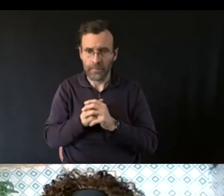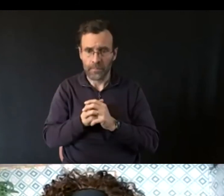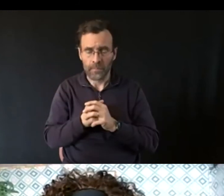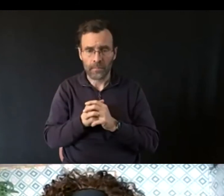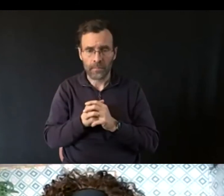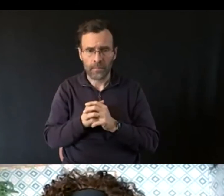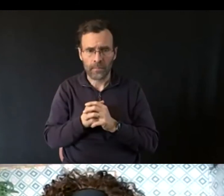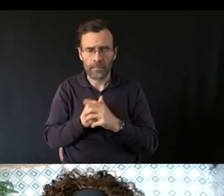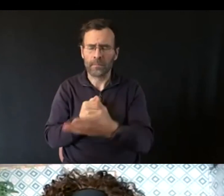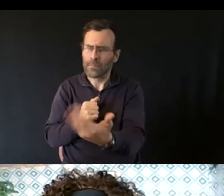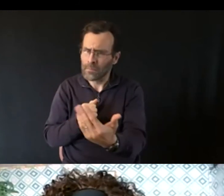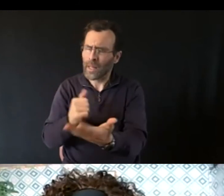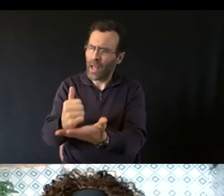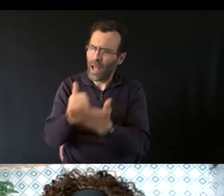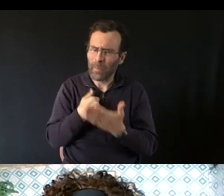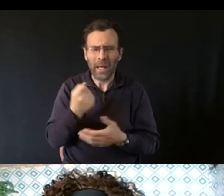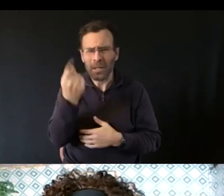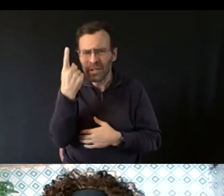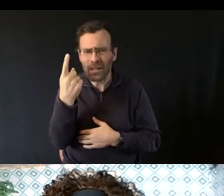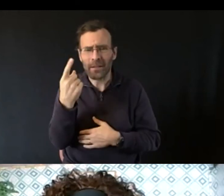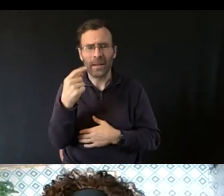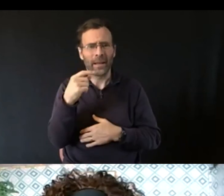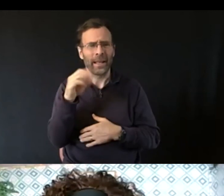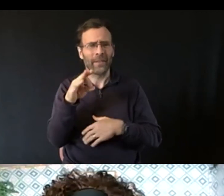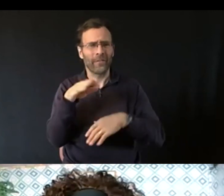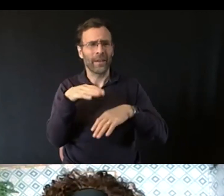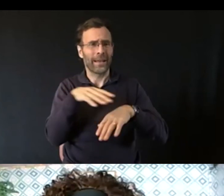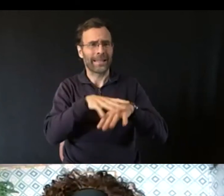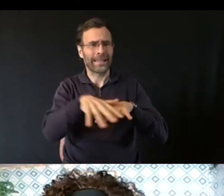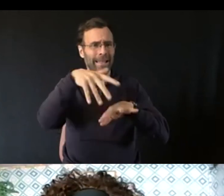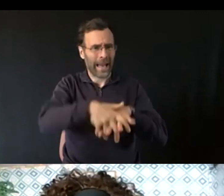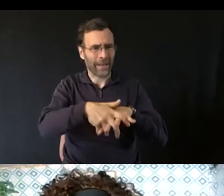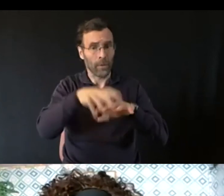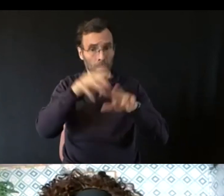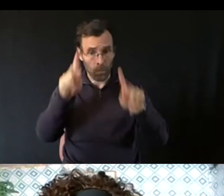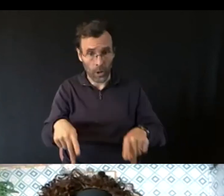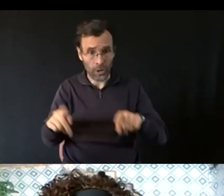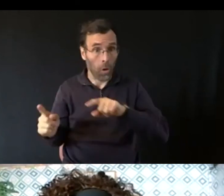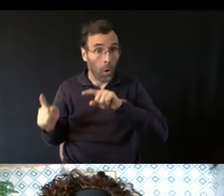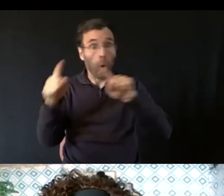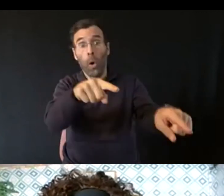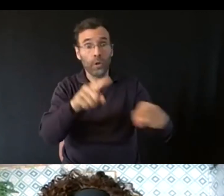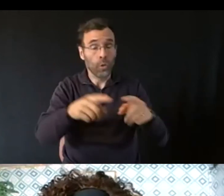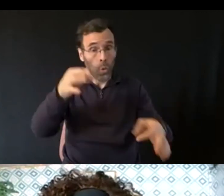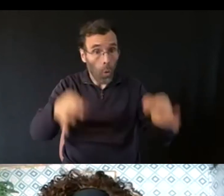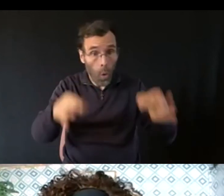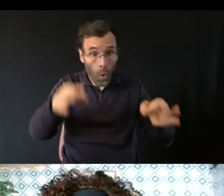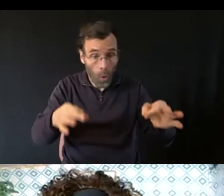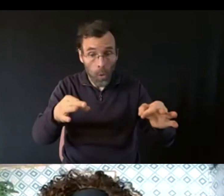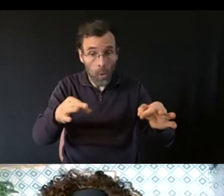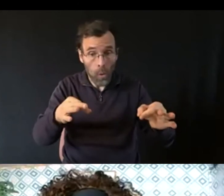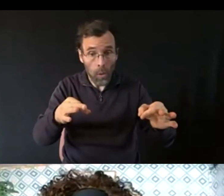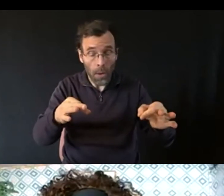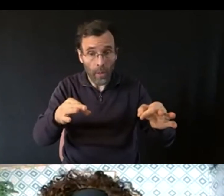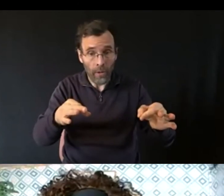help me understand, when a Native person goes to court, okay,